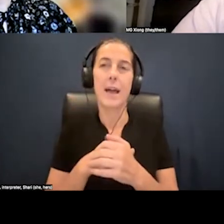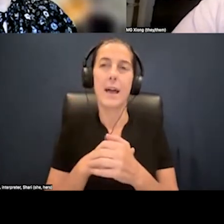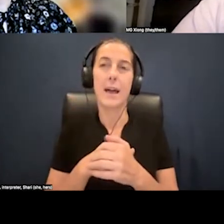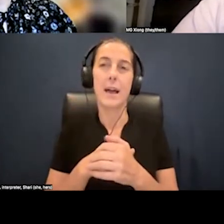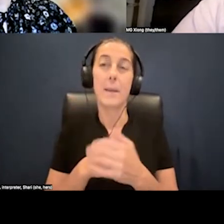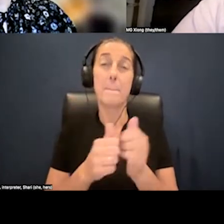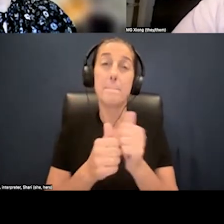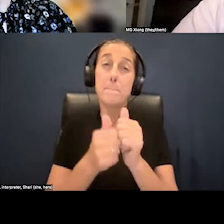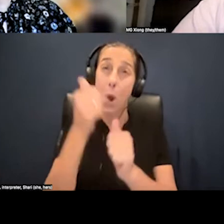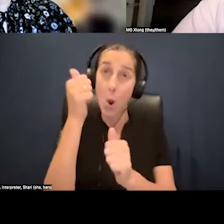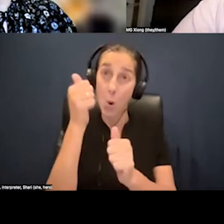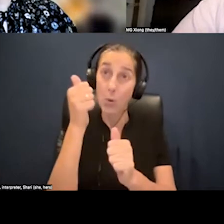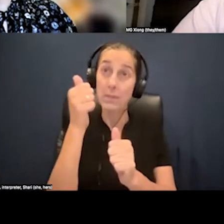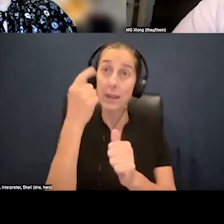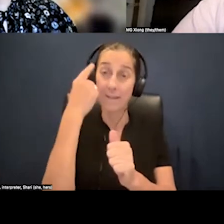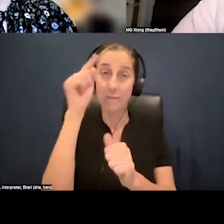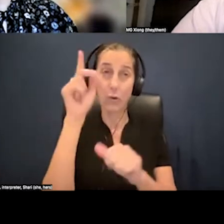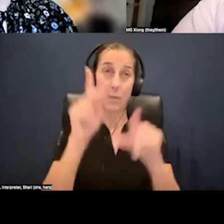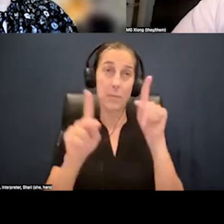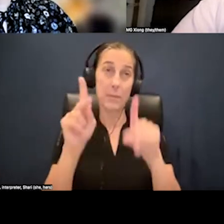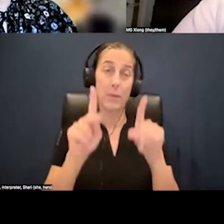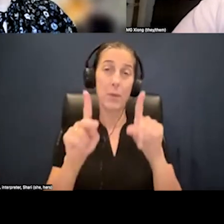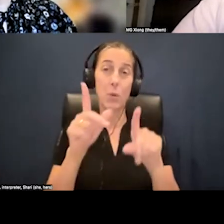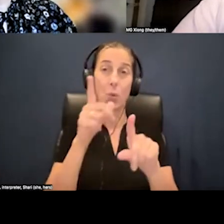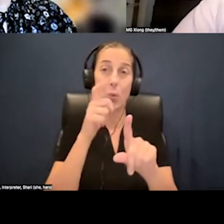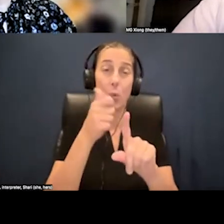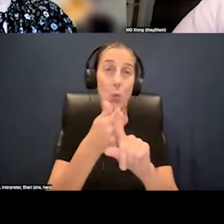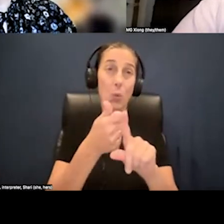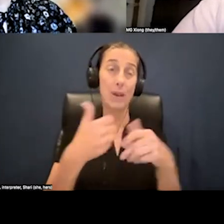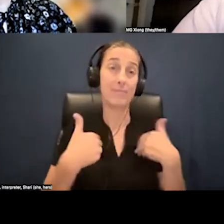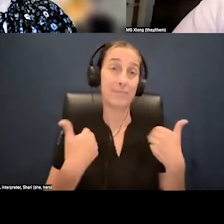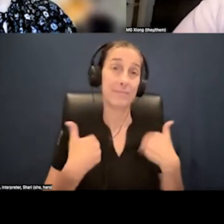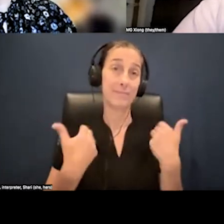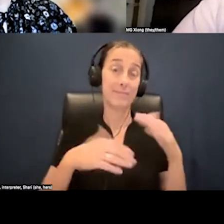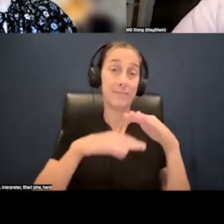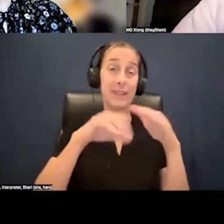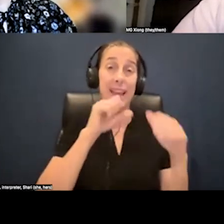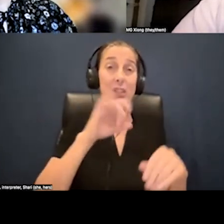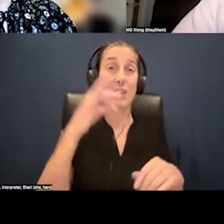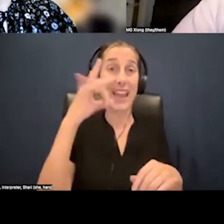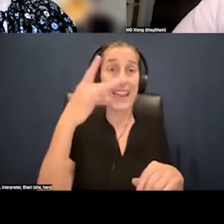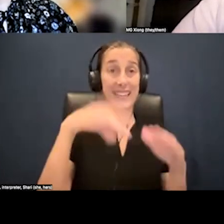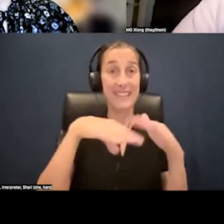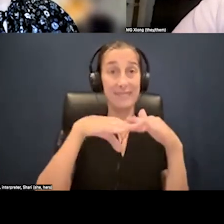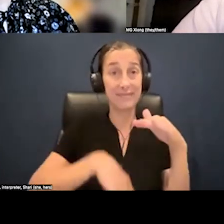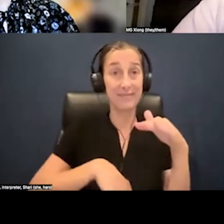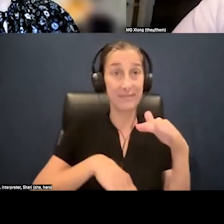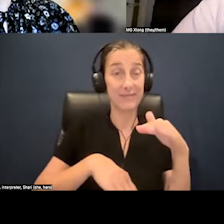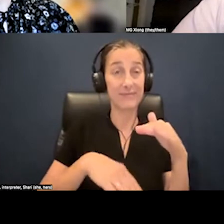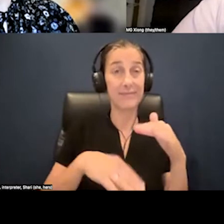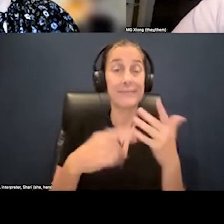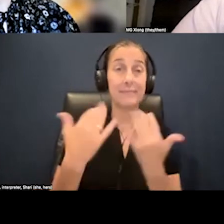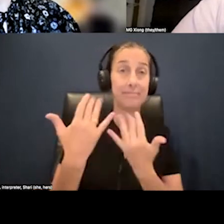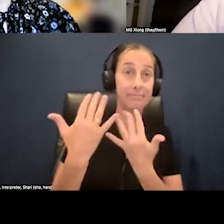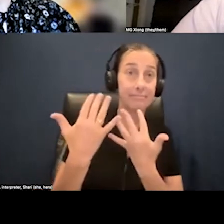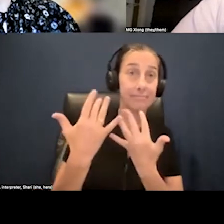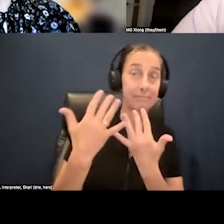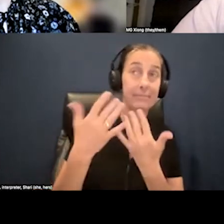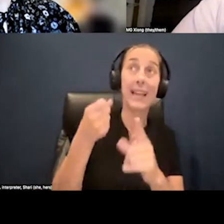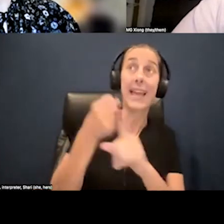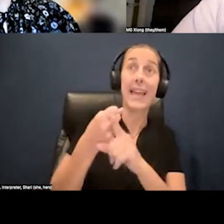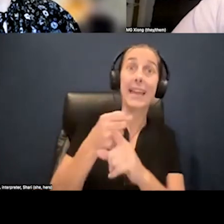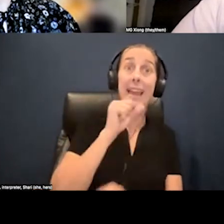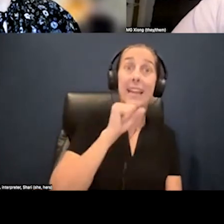folks who are still maybe they're under 18 and they're wondering, okay, what can I do to get, start getting prepared once I